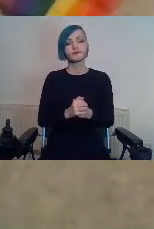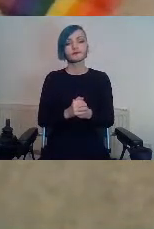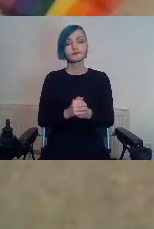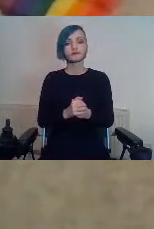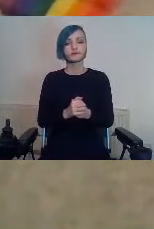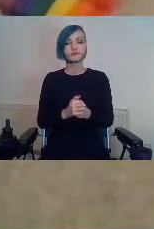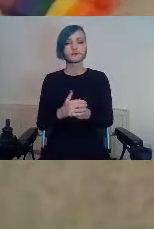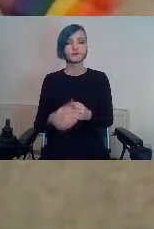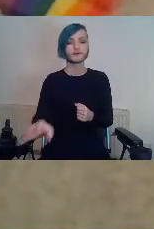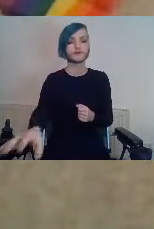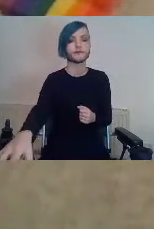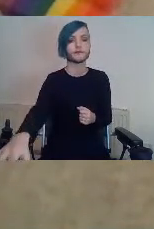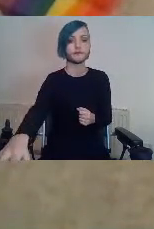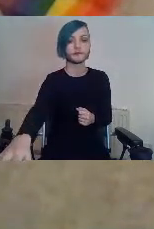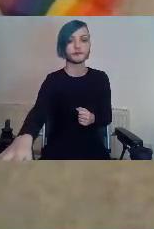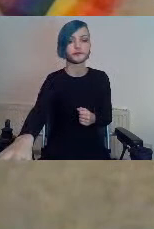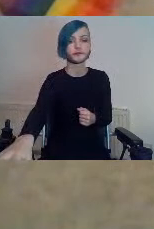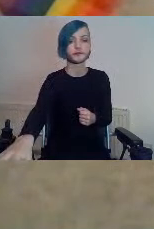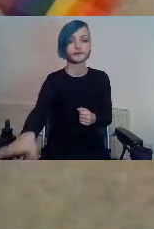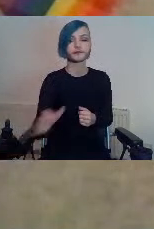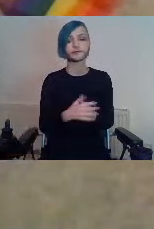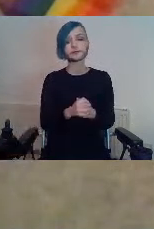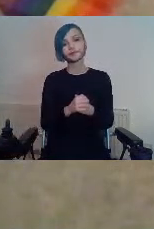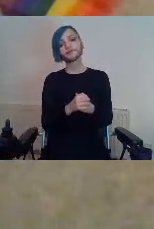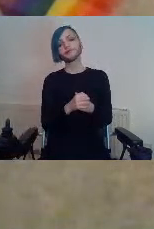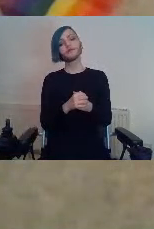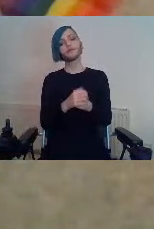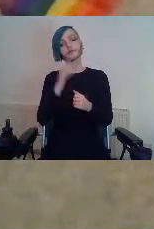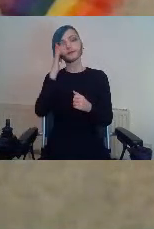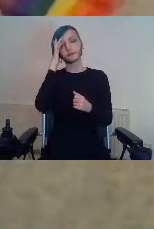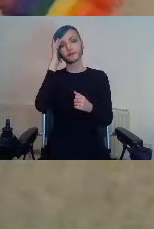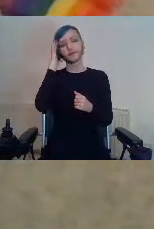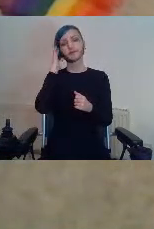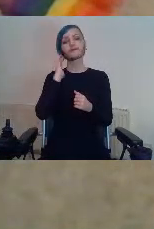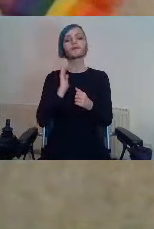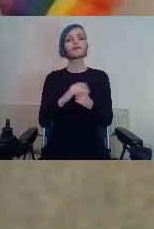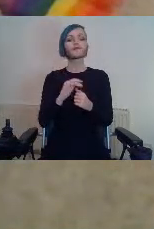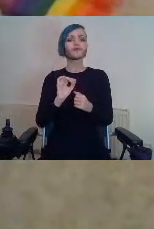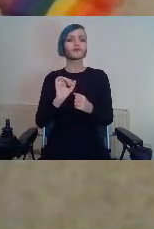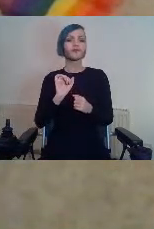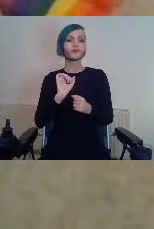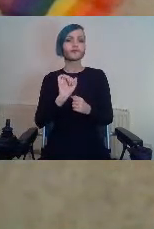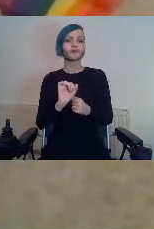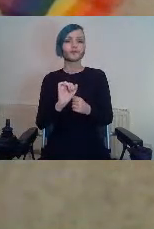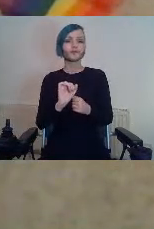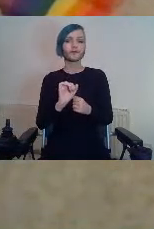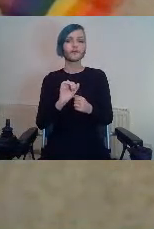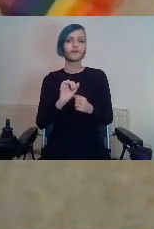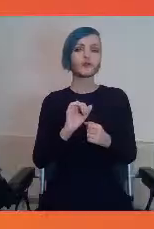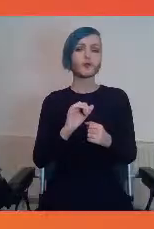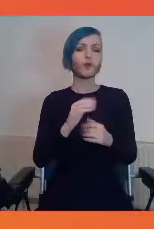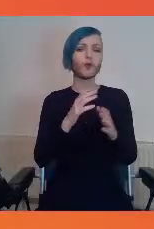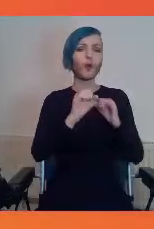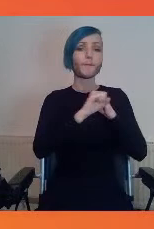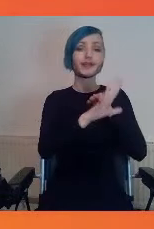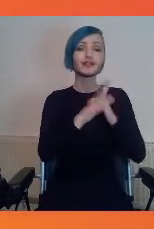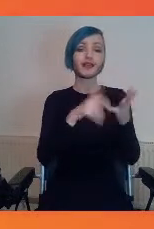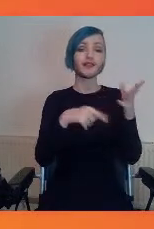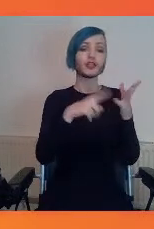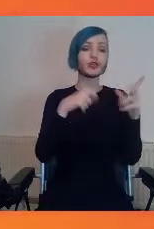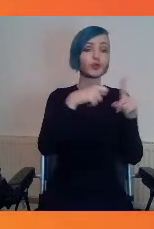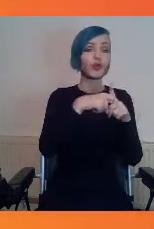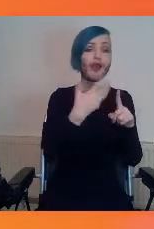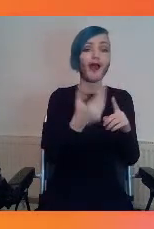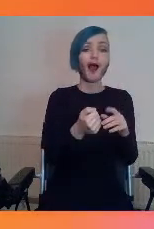in Ukraine with huge history, with a good fact checking, but please do not take